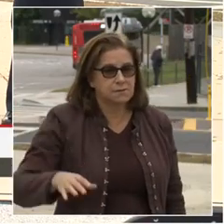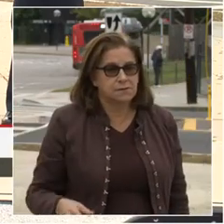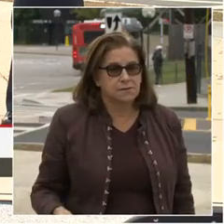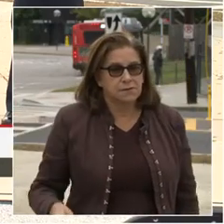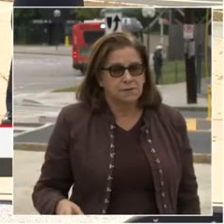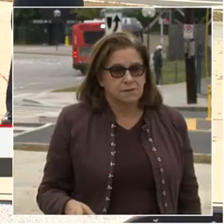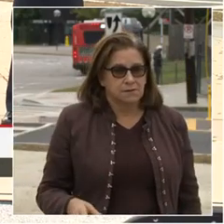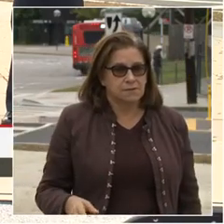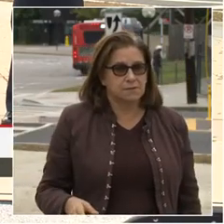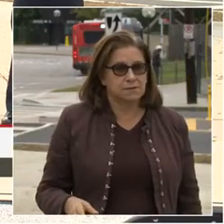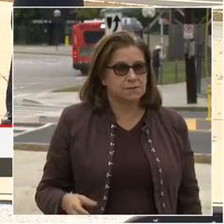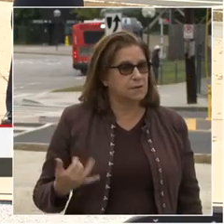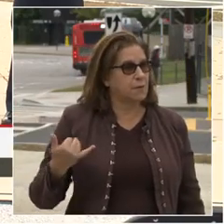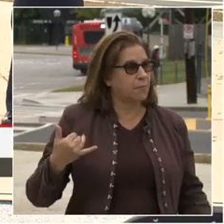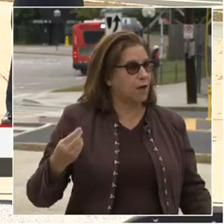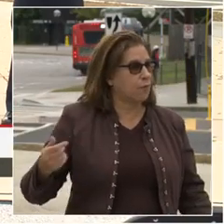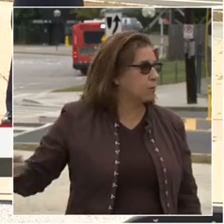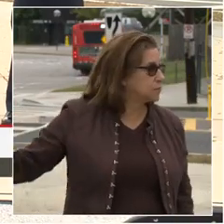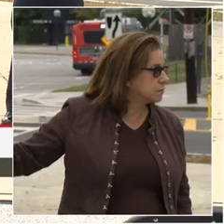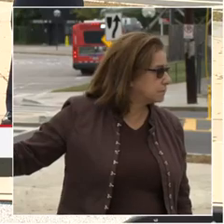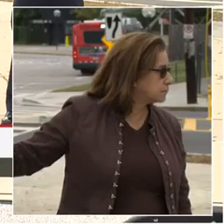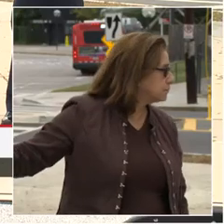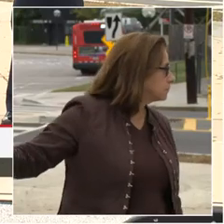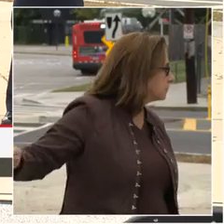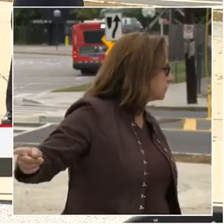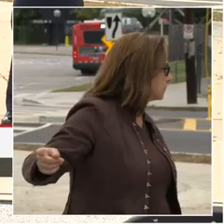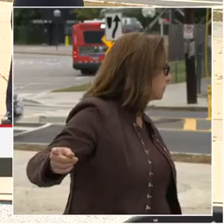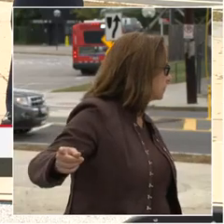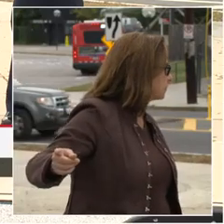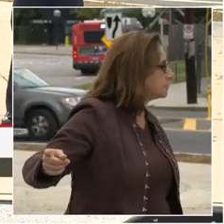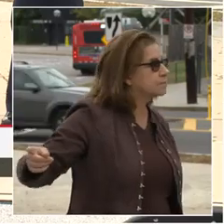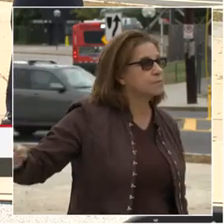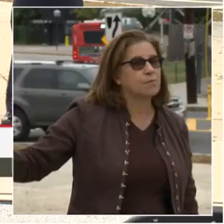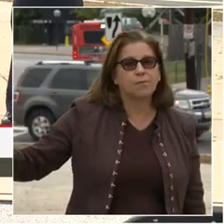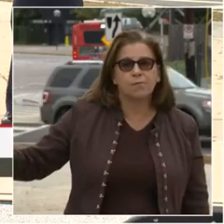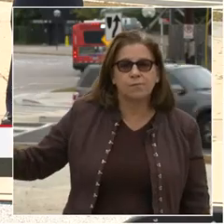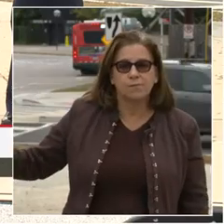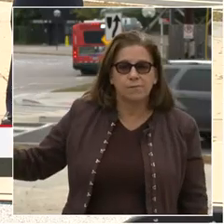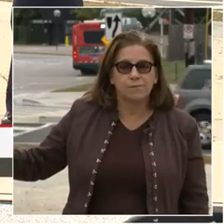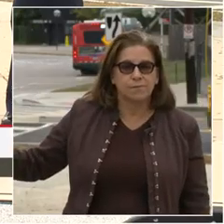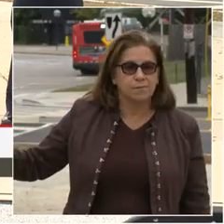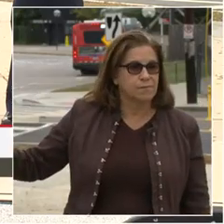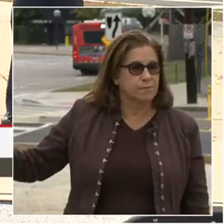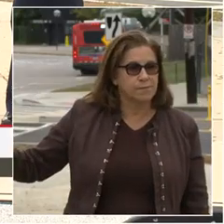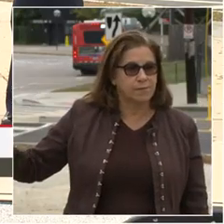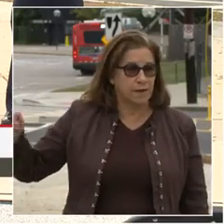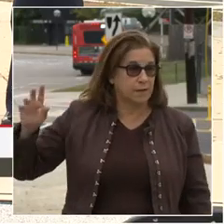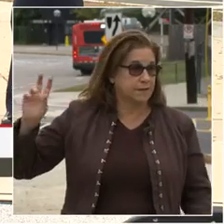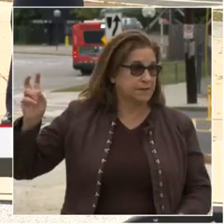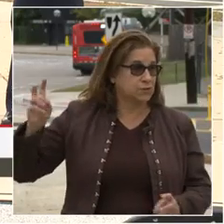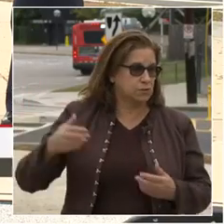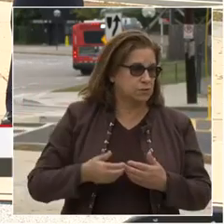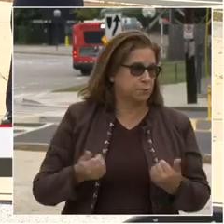and everybody's scared to talk to you about it. So I'm gonna do it. So that's something separate, but she brought it up. I just had to tell you the truth. Now, my question for